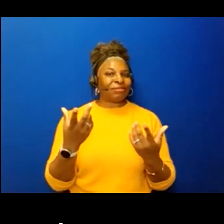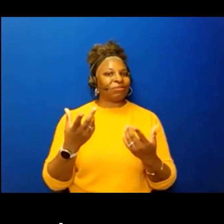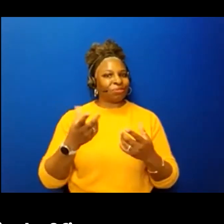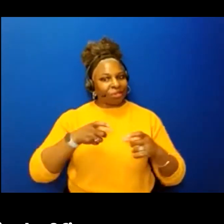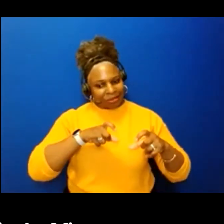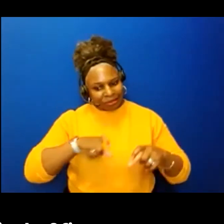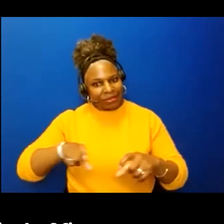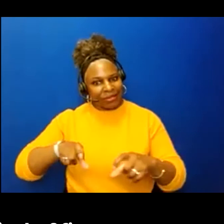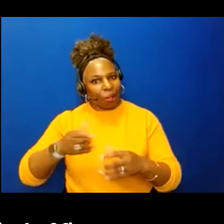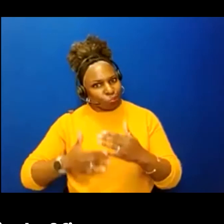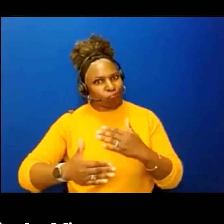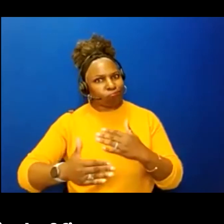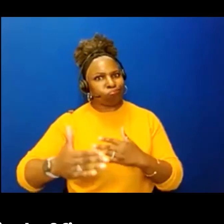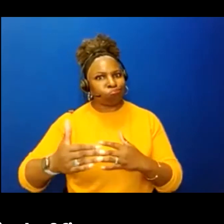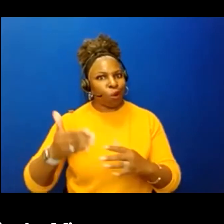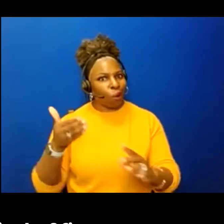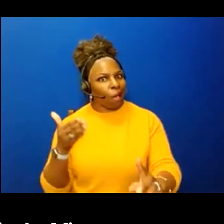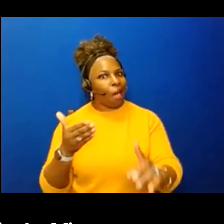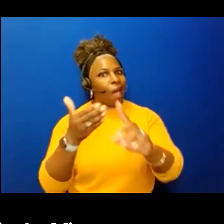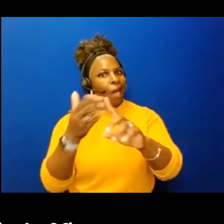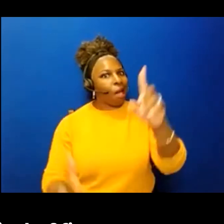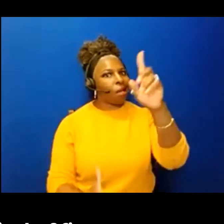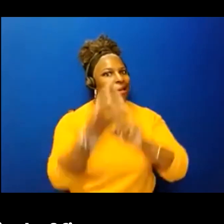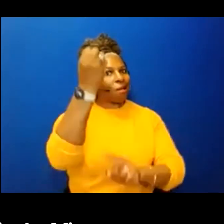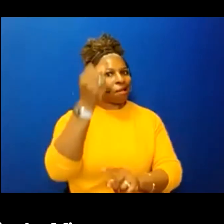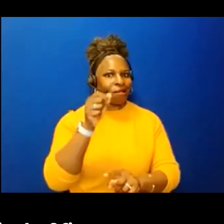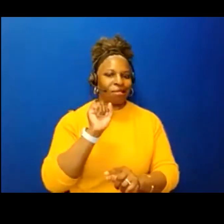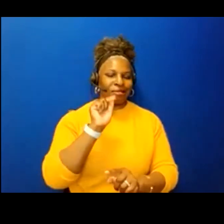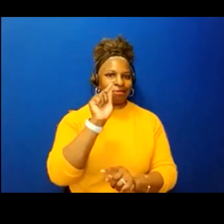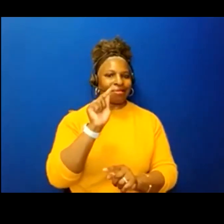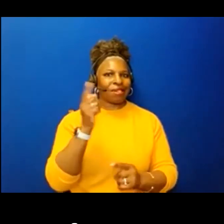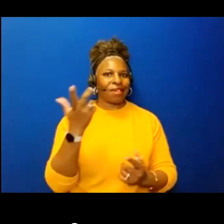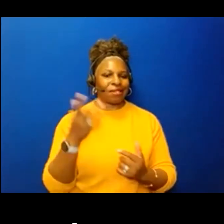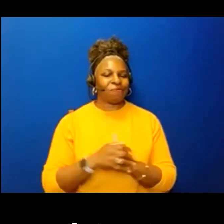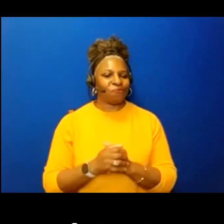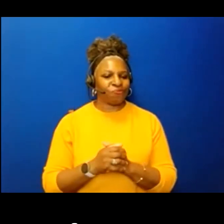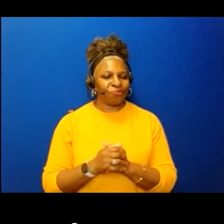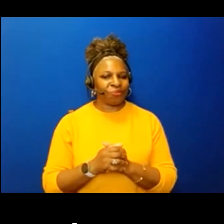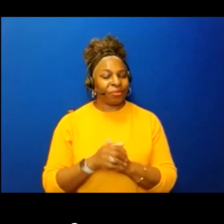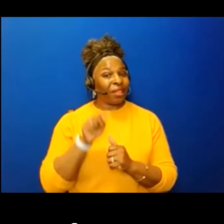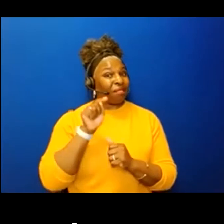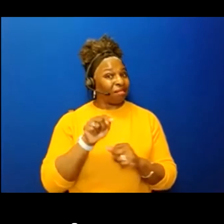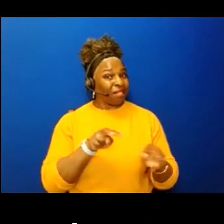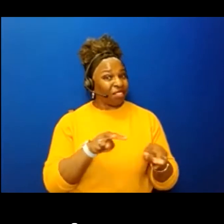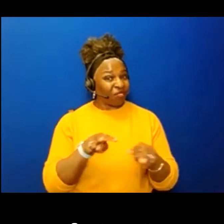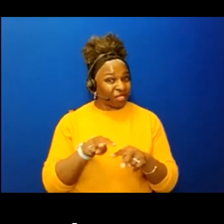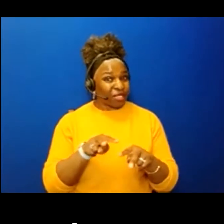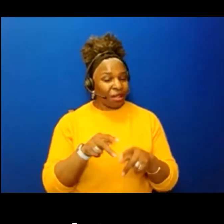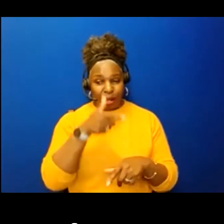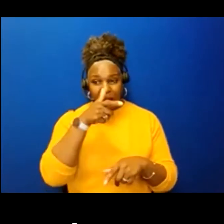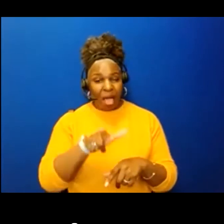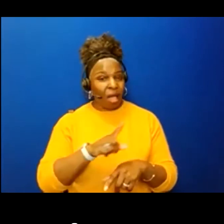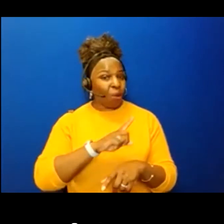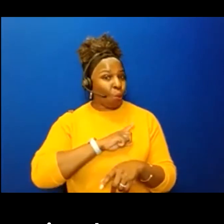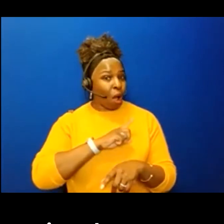your goals and being able to kind of figure out what you're interested in. That particular video, we were fortunate to have support from